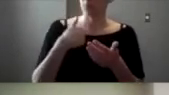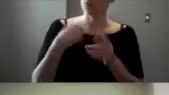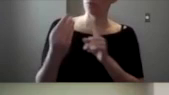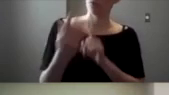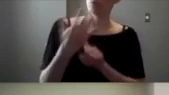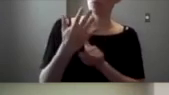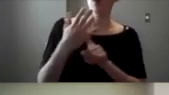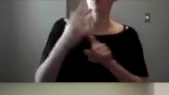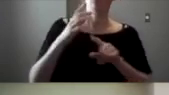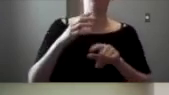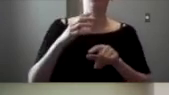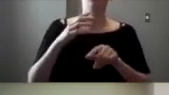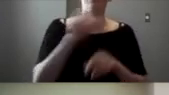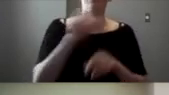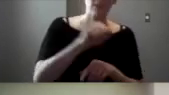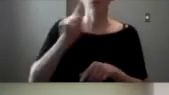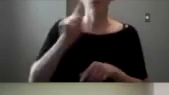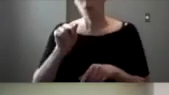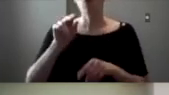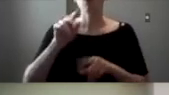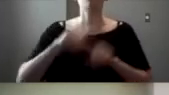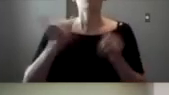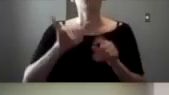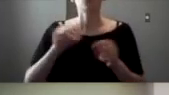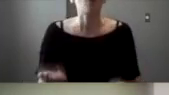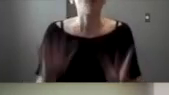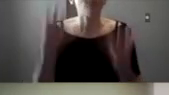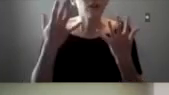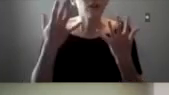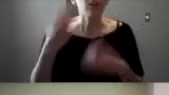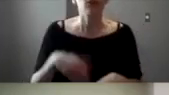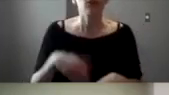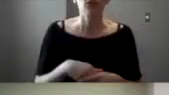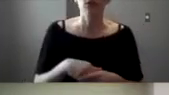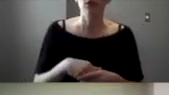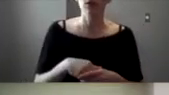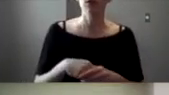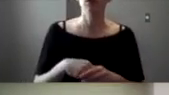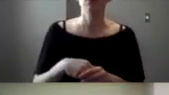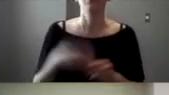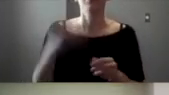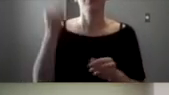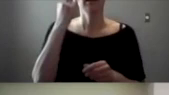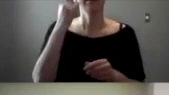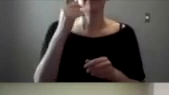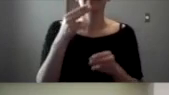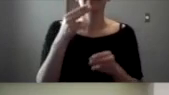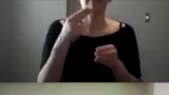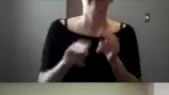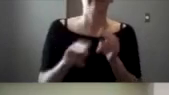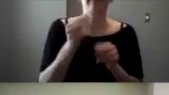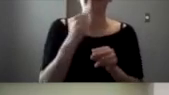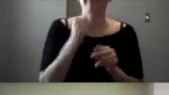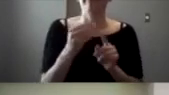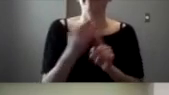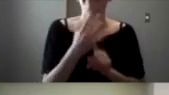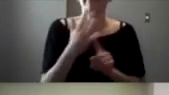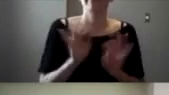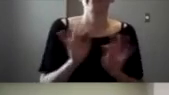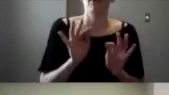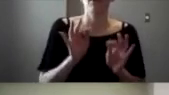terms of the likelihood that you'll be infected and probably even the severity of your infection. So the 6 factors that we think about